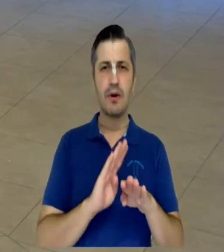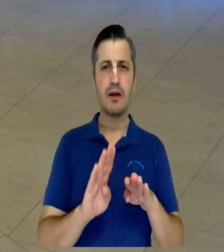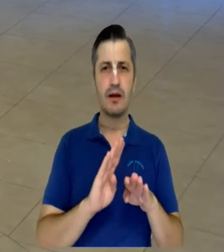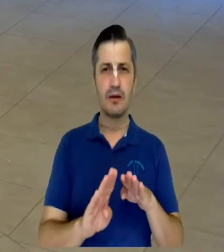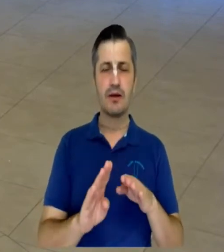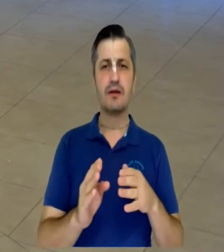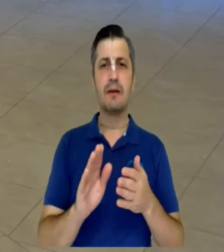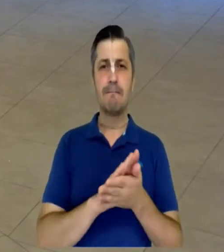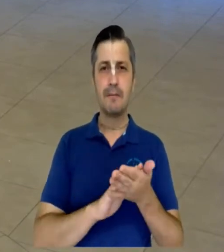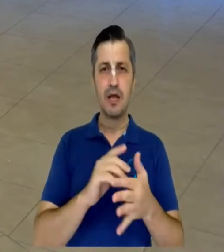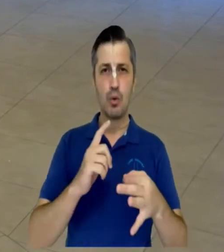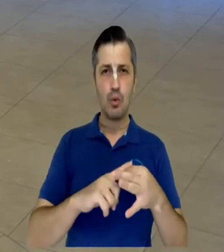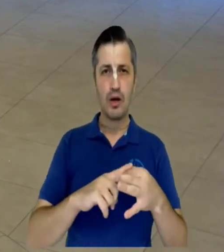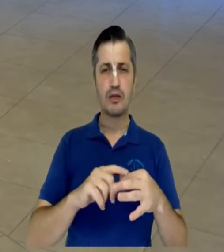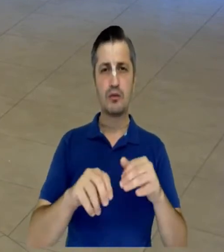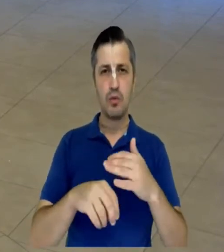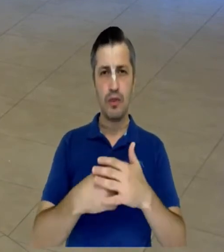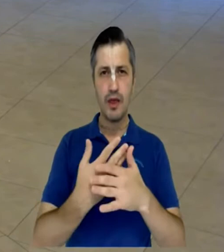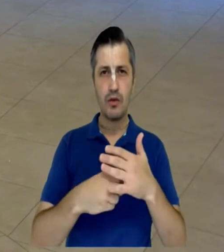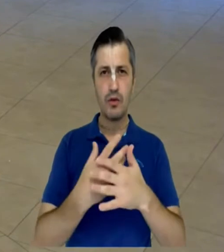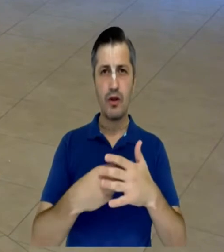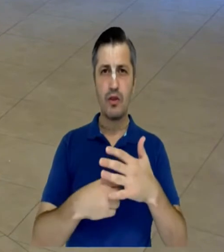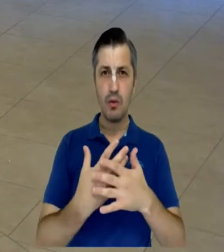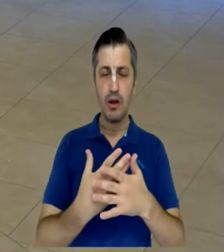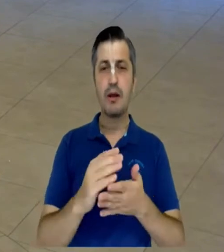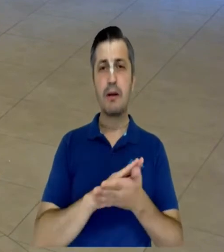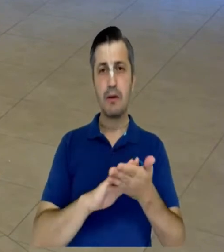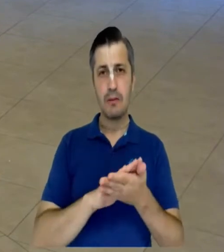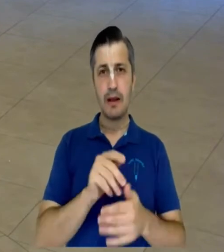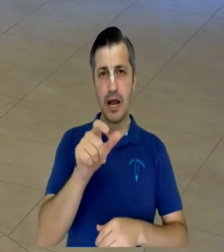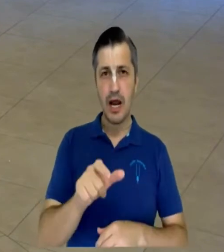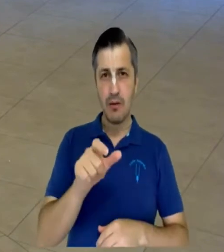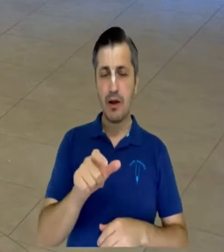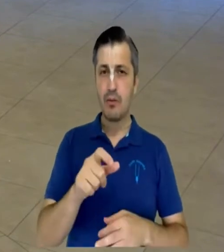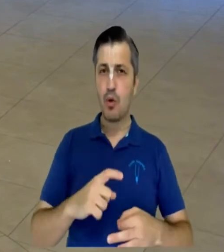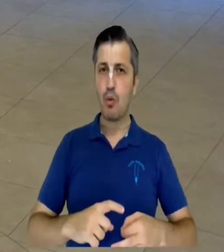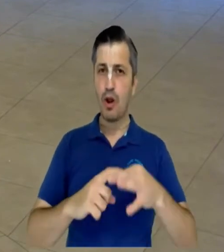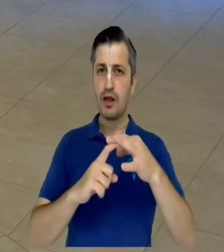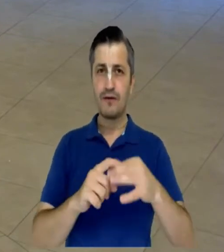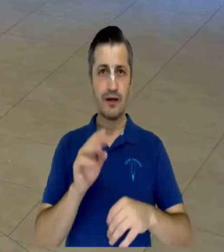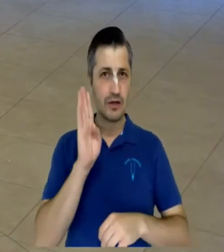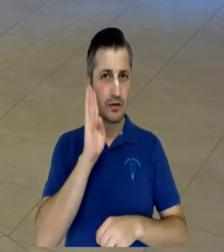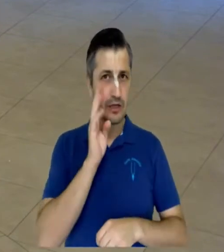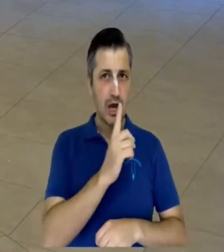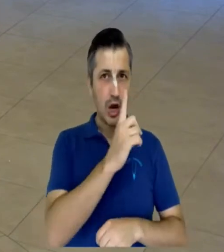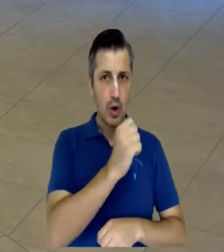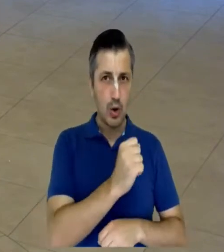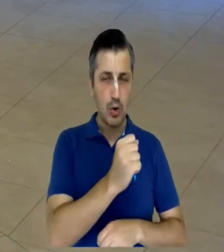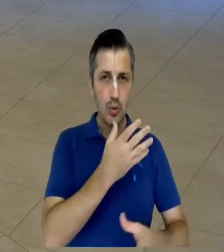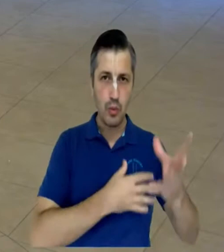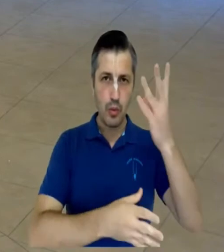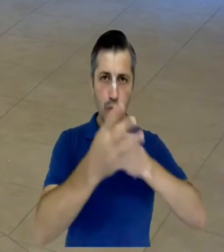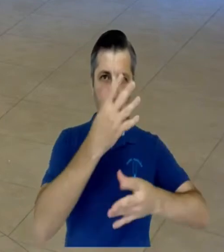qualities, so that one is actually qualified to and able to hear and absorb the